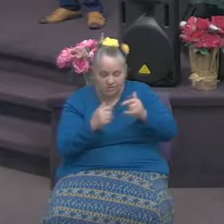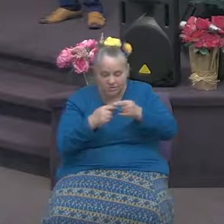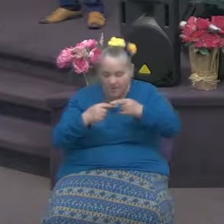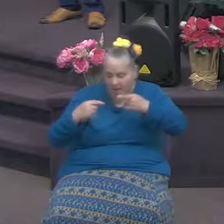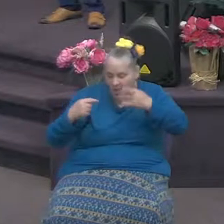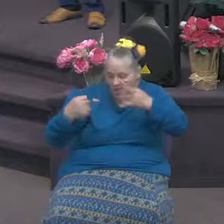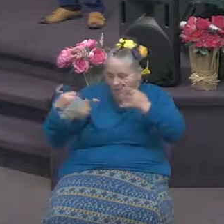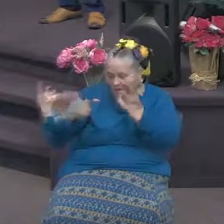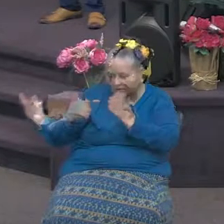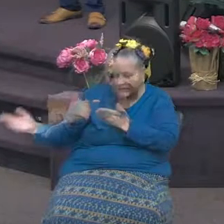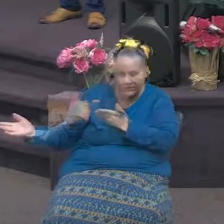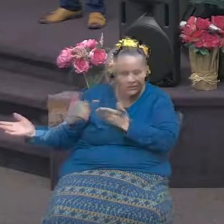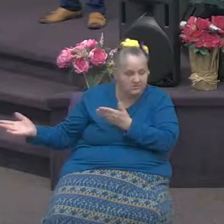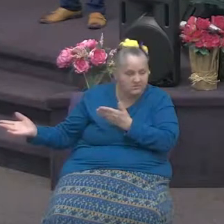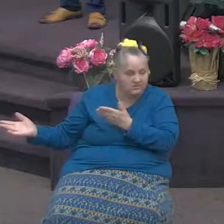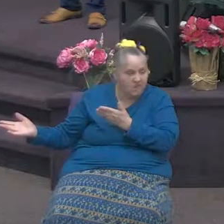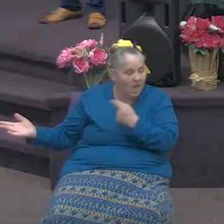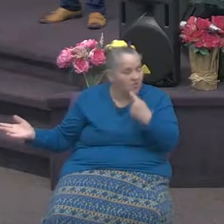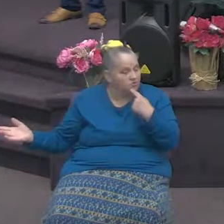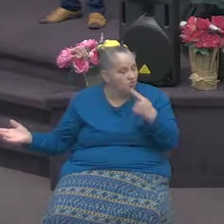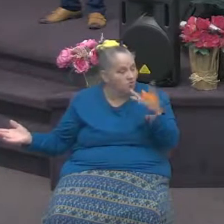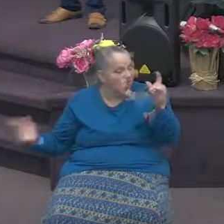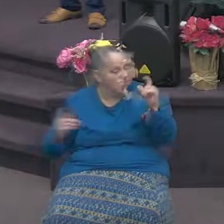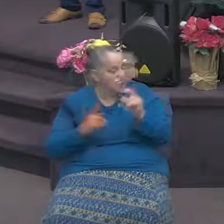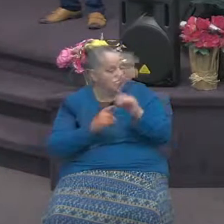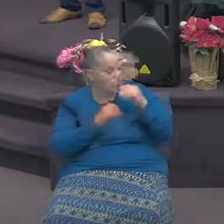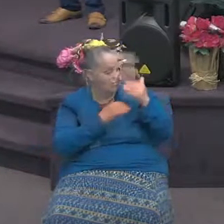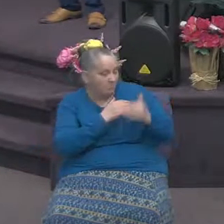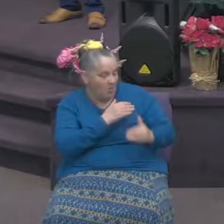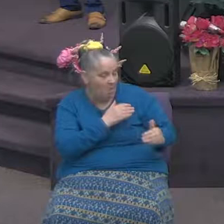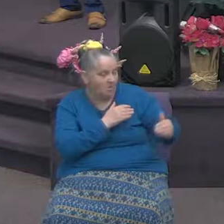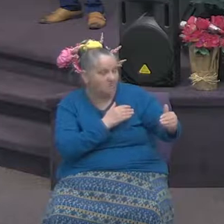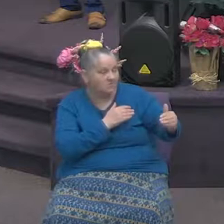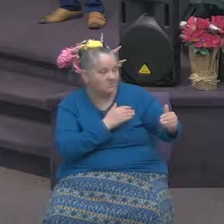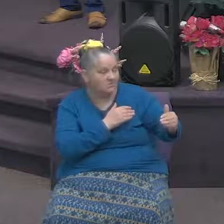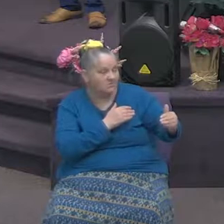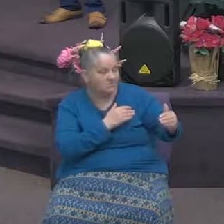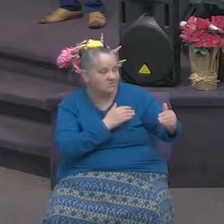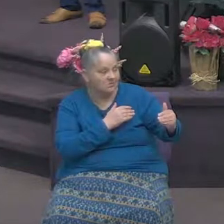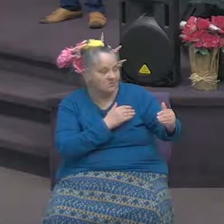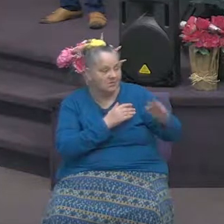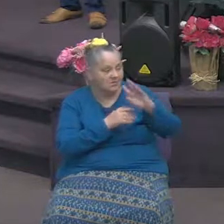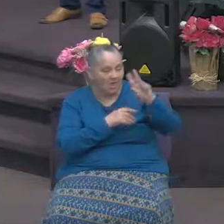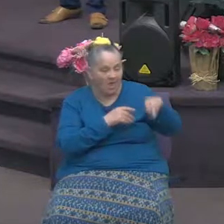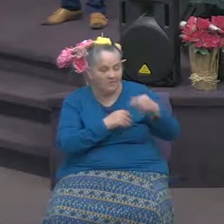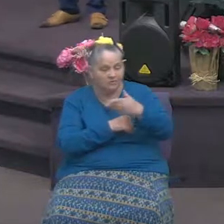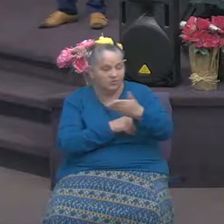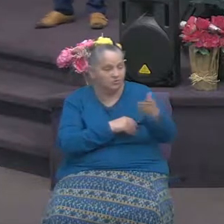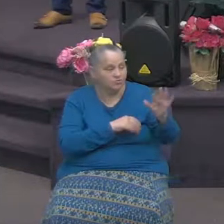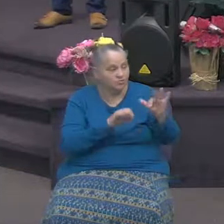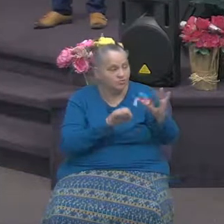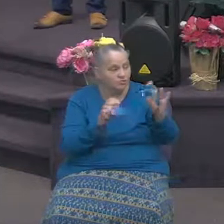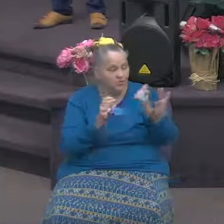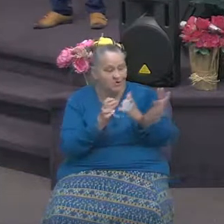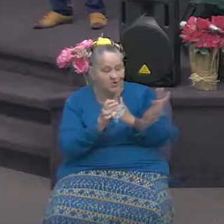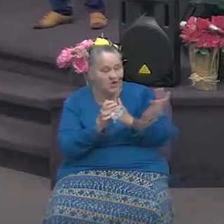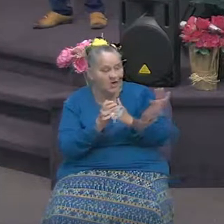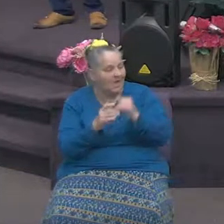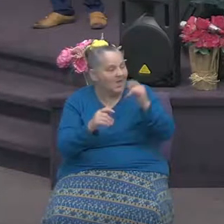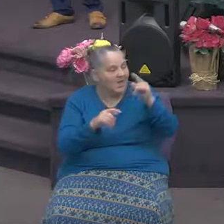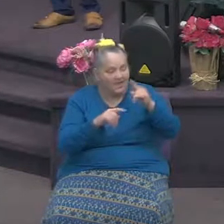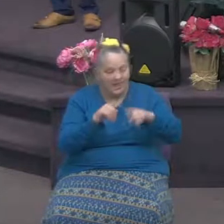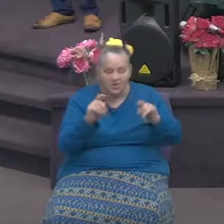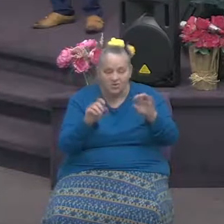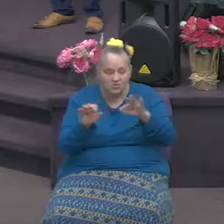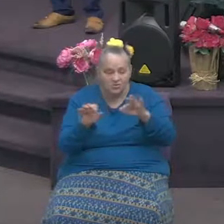enemies. I have told you my word to go forth. It is up to you to do it. I cannot